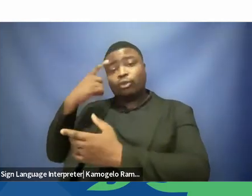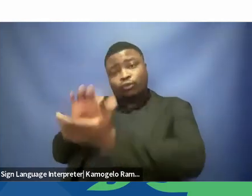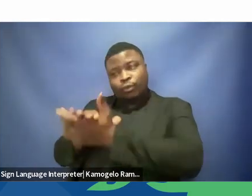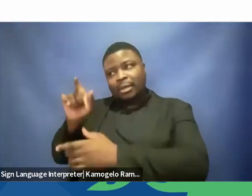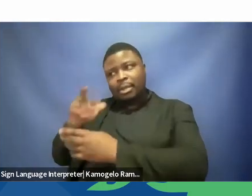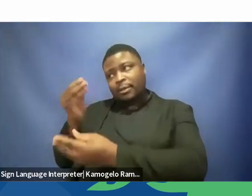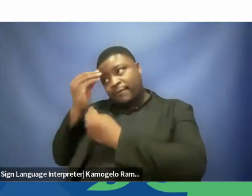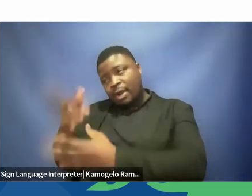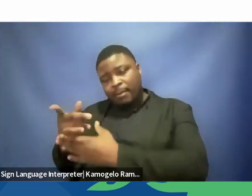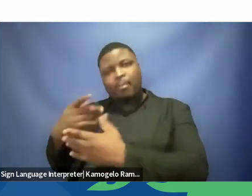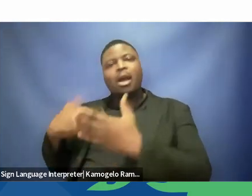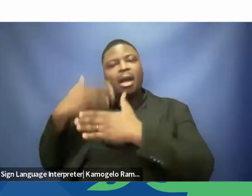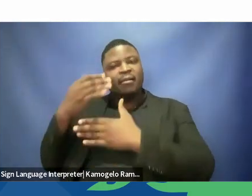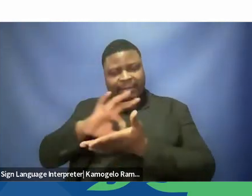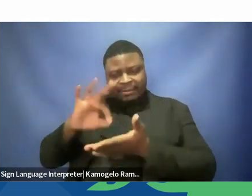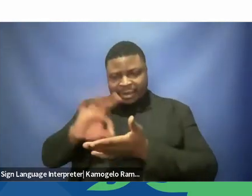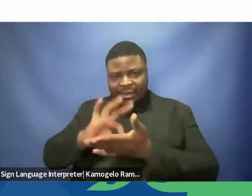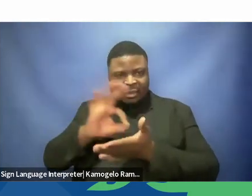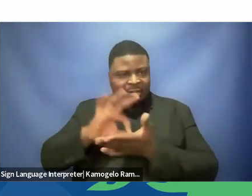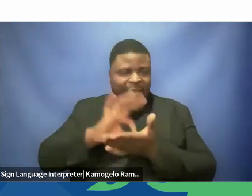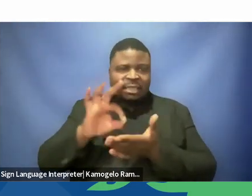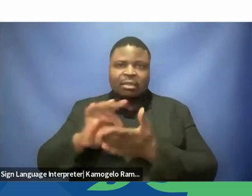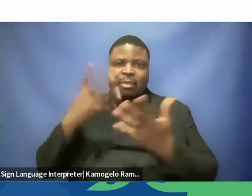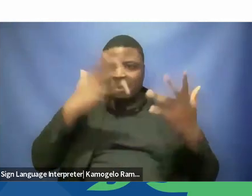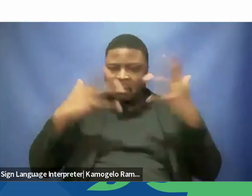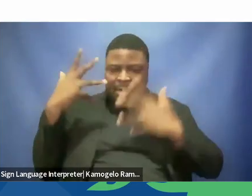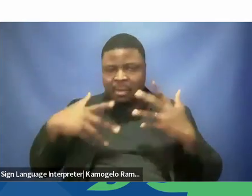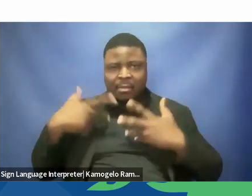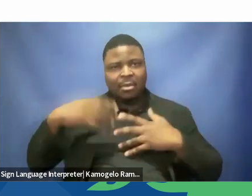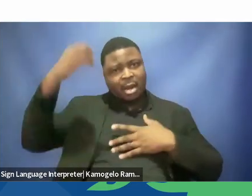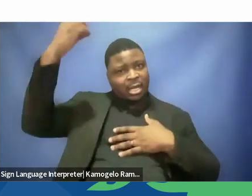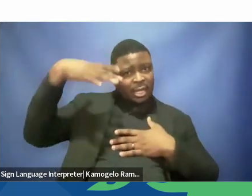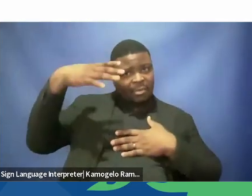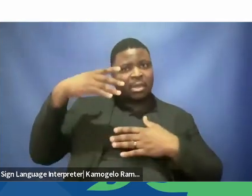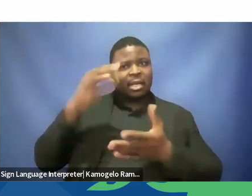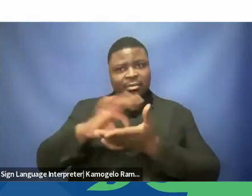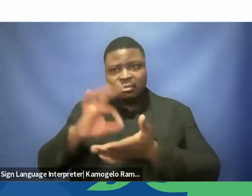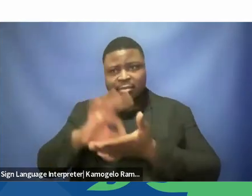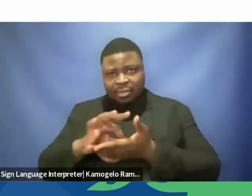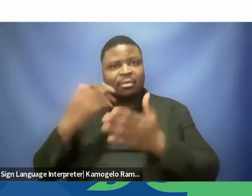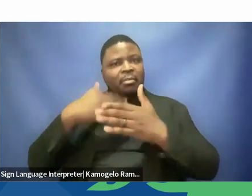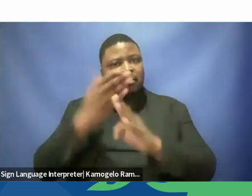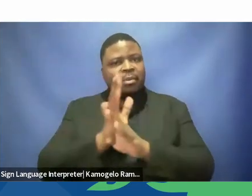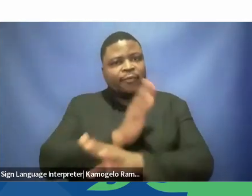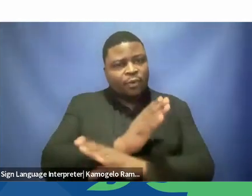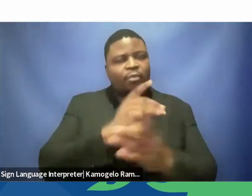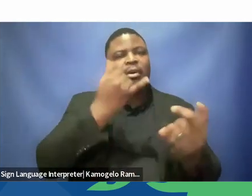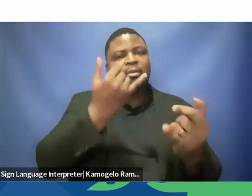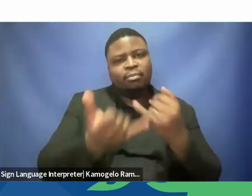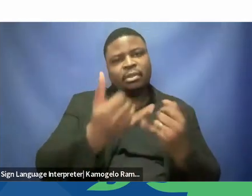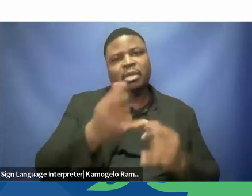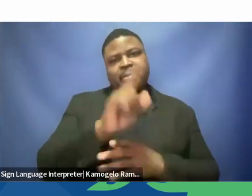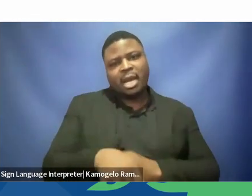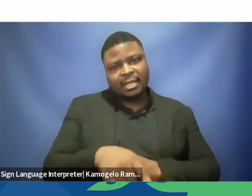good hygiene. So douching is very important. Take a shower and practice good oral hygiene. So how a lot of people have these kits where they